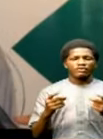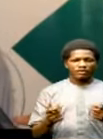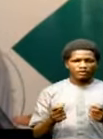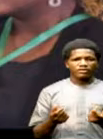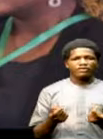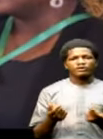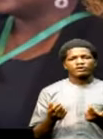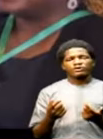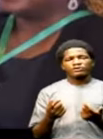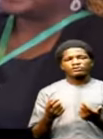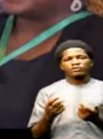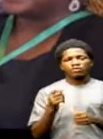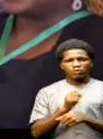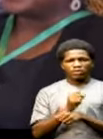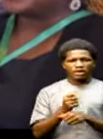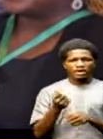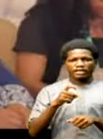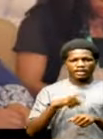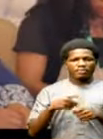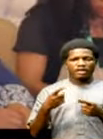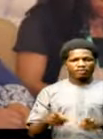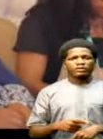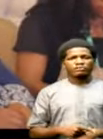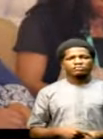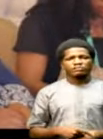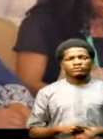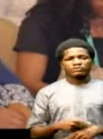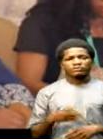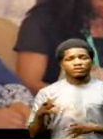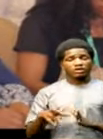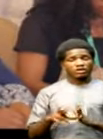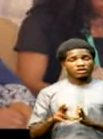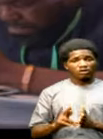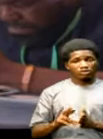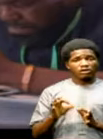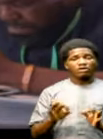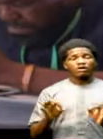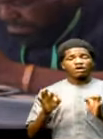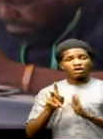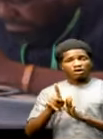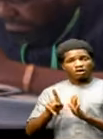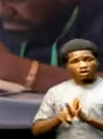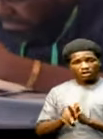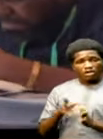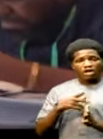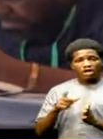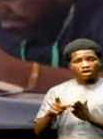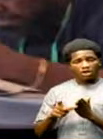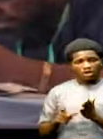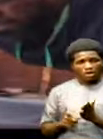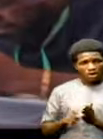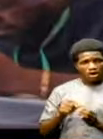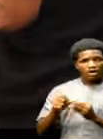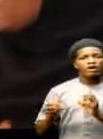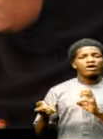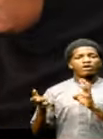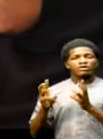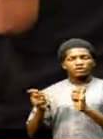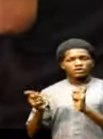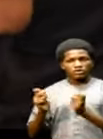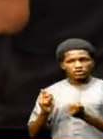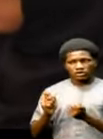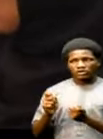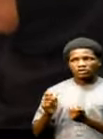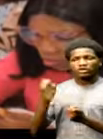come before them. Giving an overview of key policy and legal instruments on the climate change at the national and global levels, he said